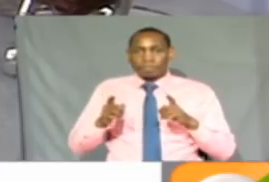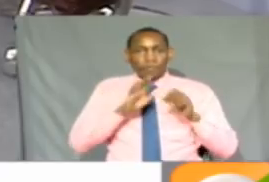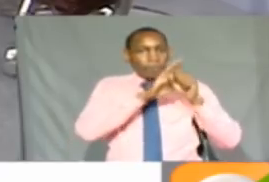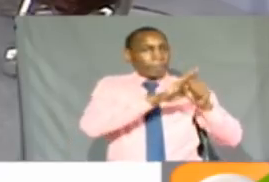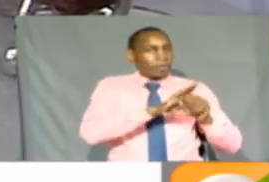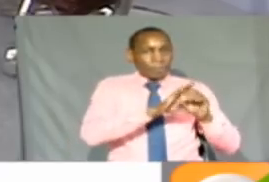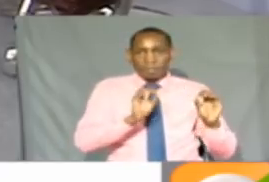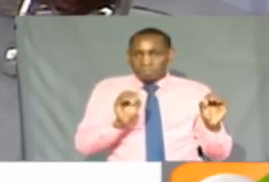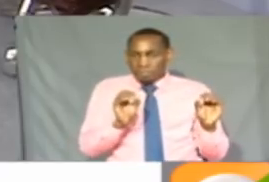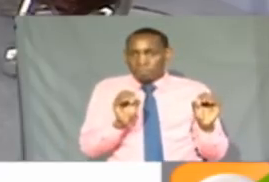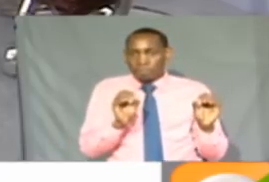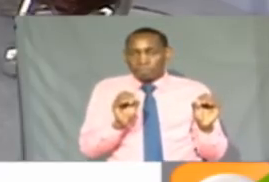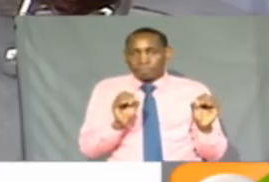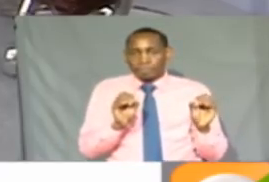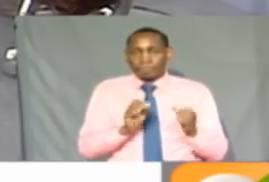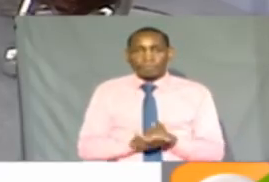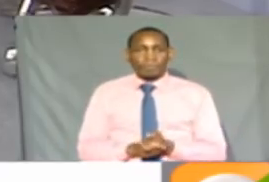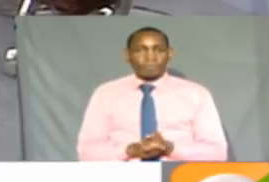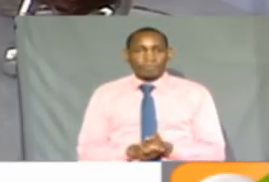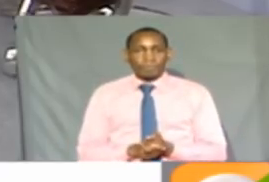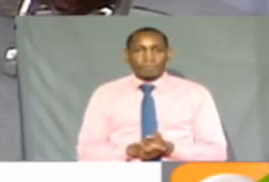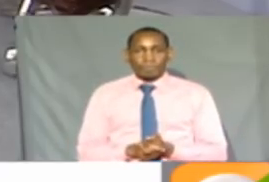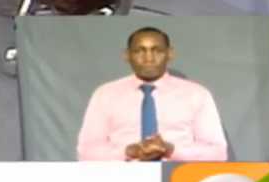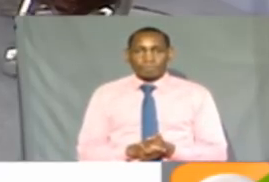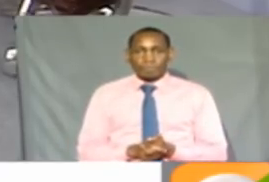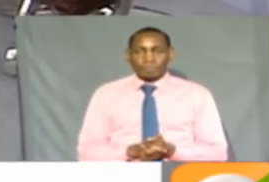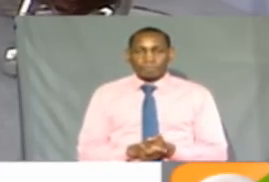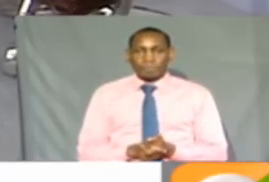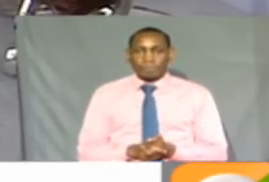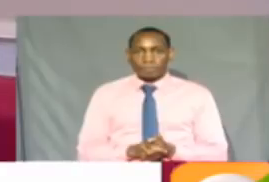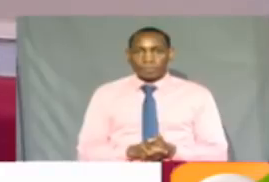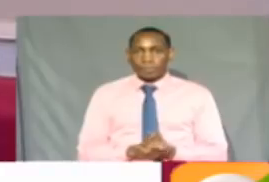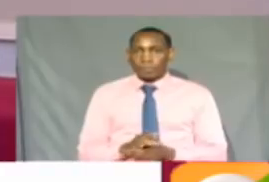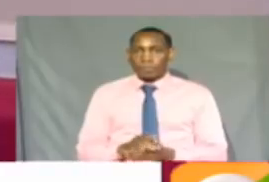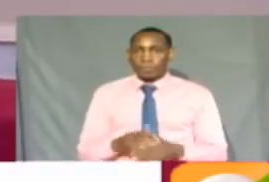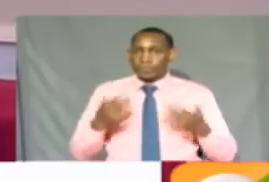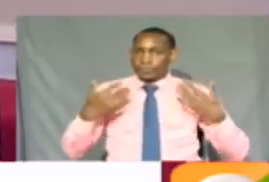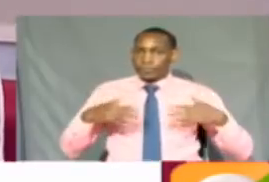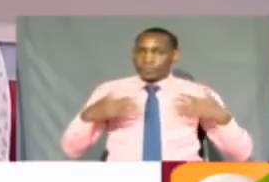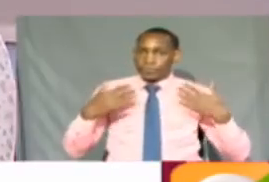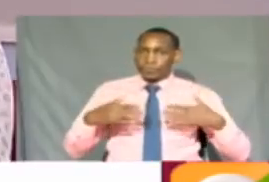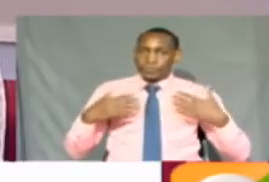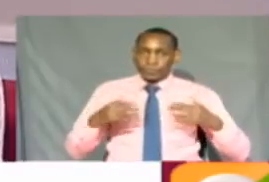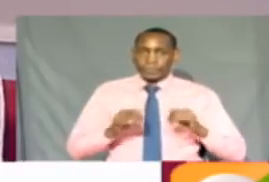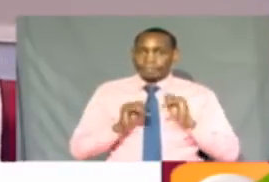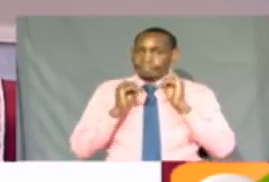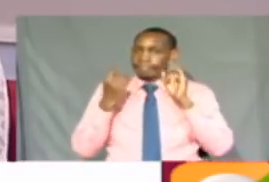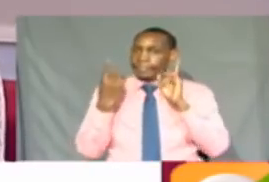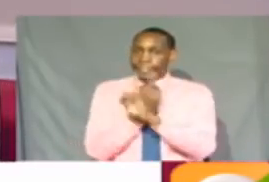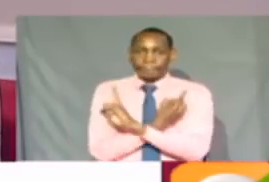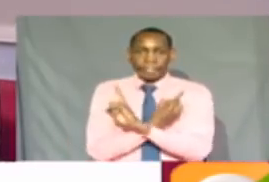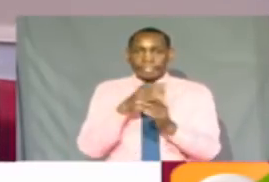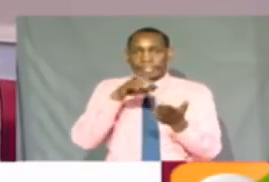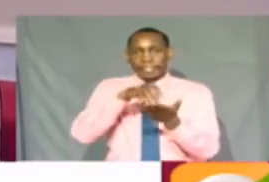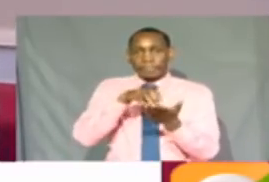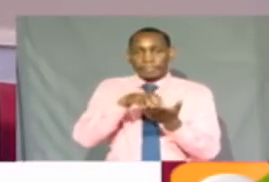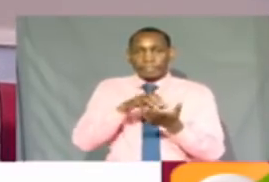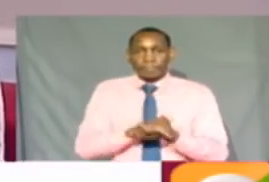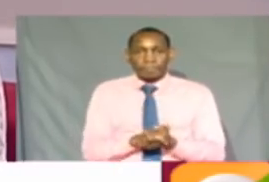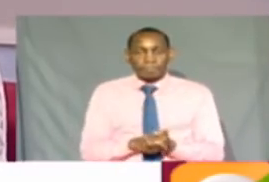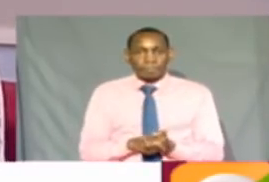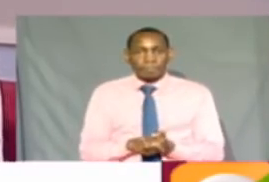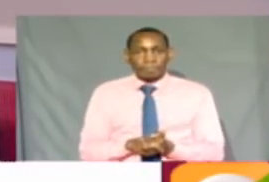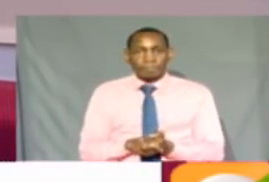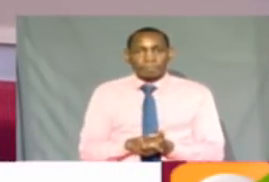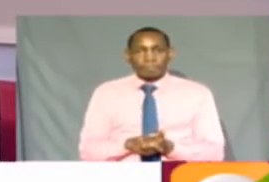So you don't get into the other extreme. That's a whole new thing. That's a whole different thing. We have a crop of